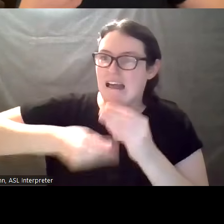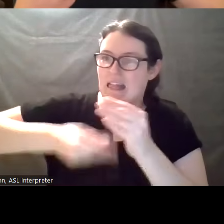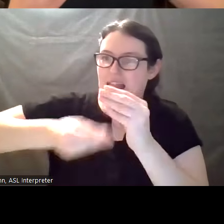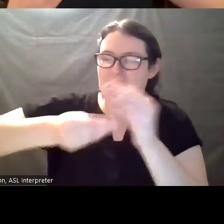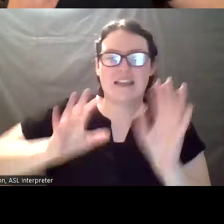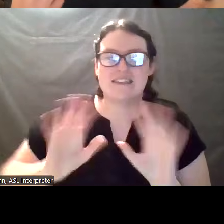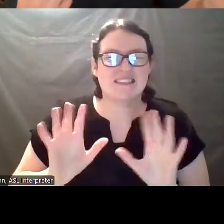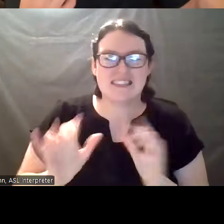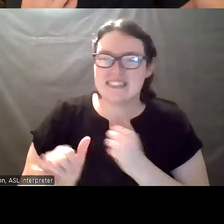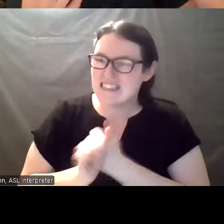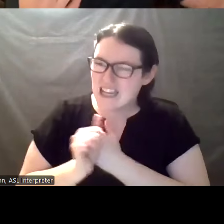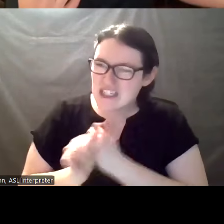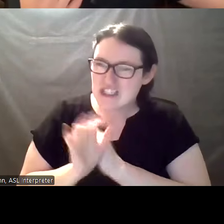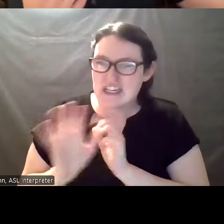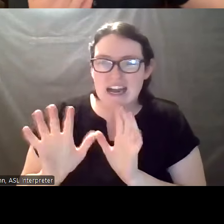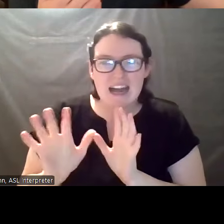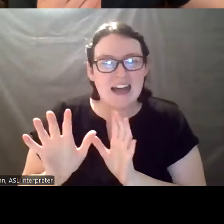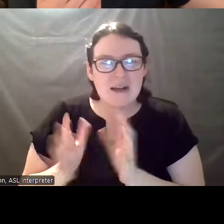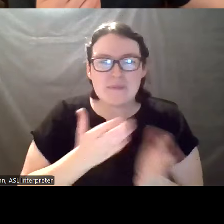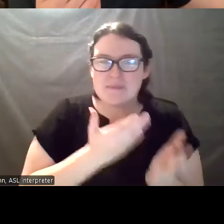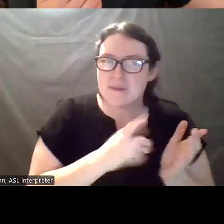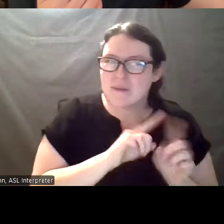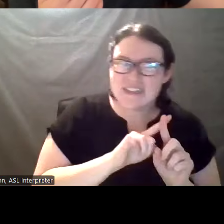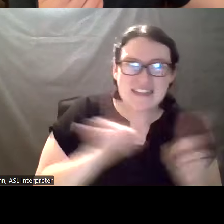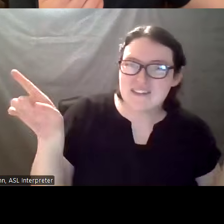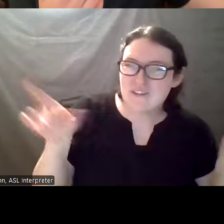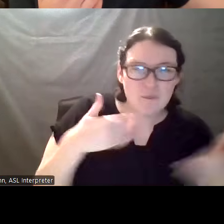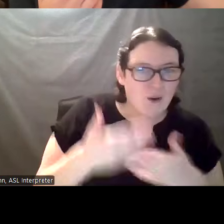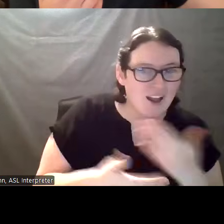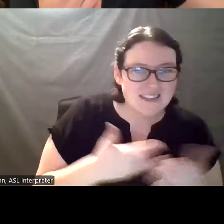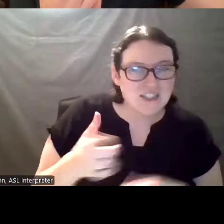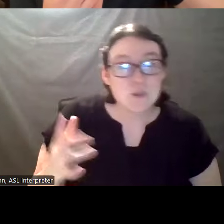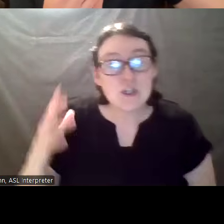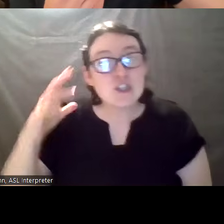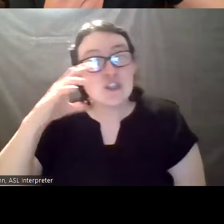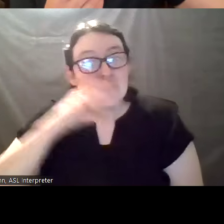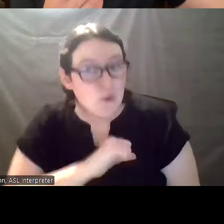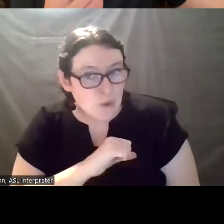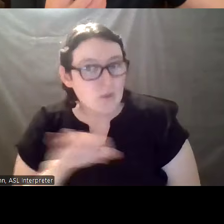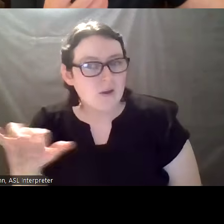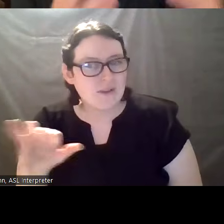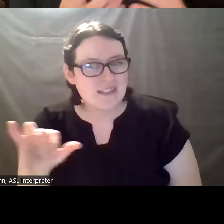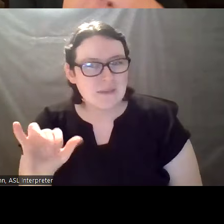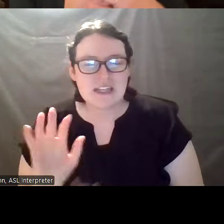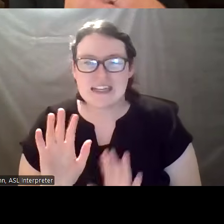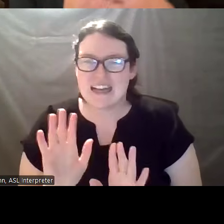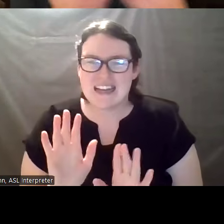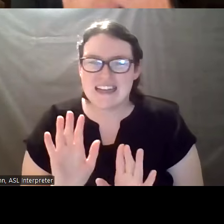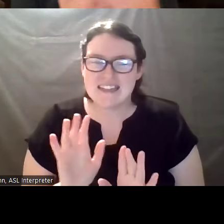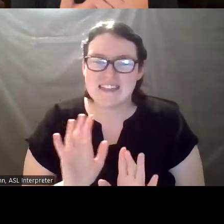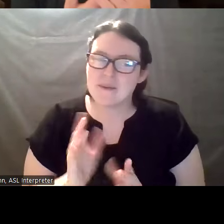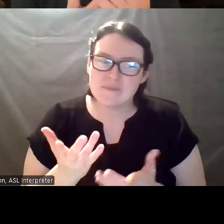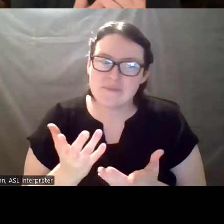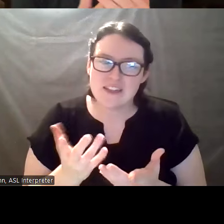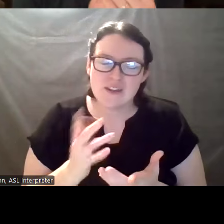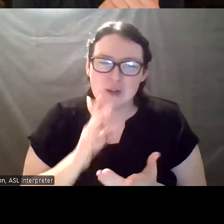danger of kind of taking what might have been a very different brewing process from the past and sort of erasing the possibility of seeing